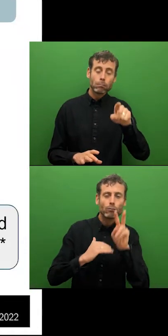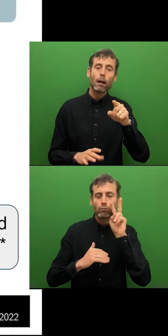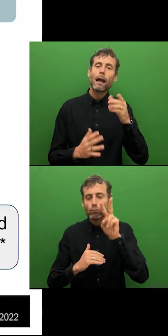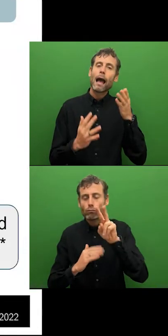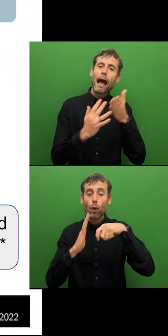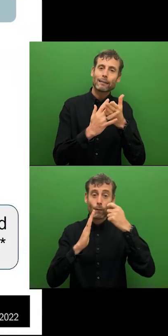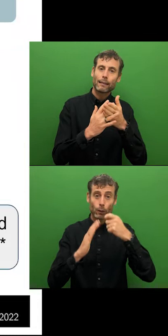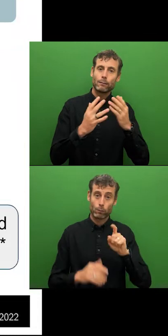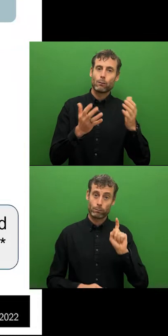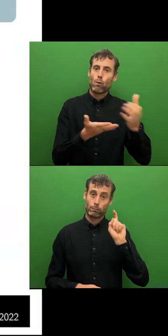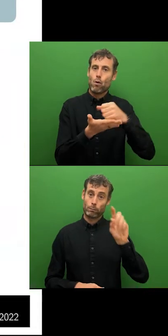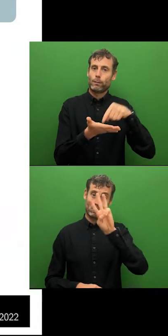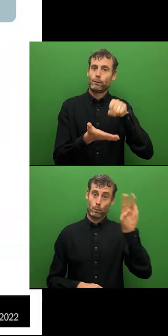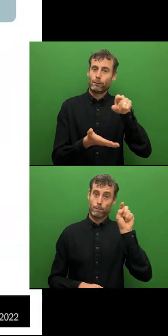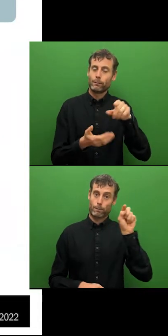this corpus.